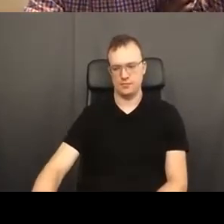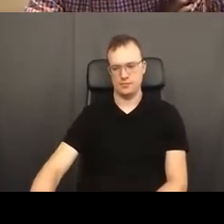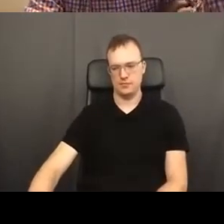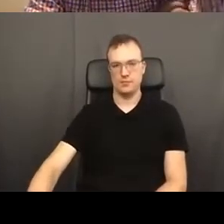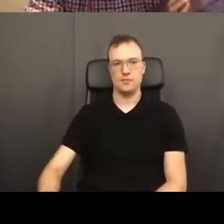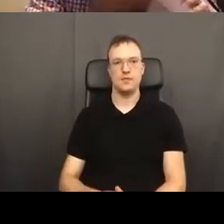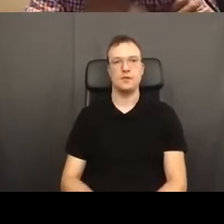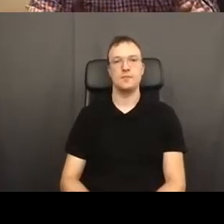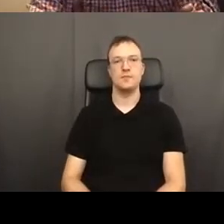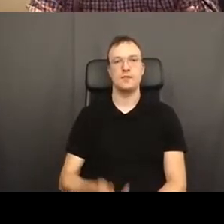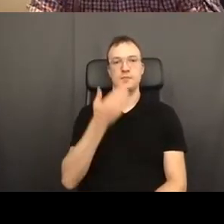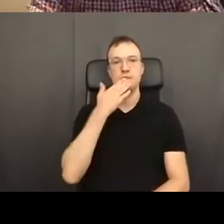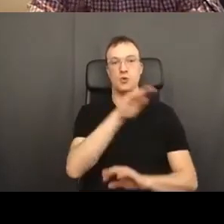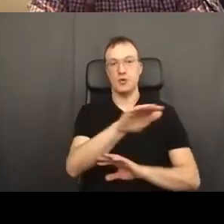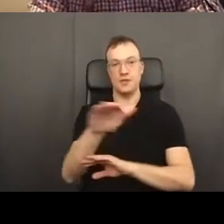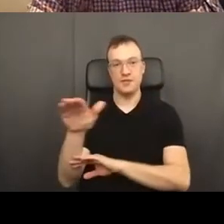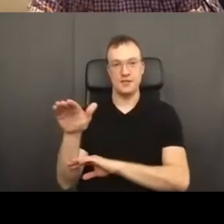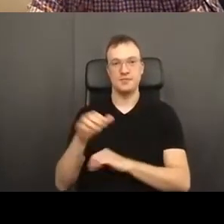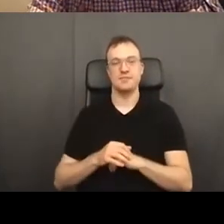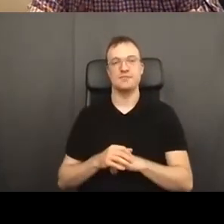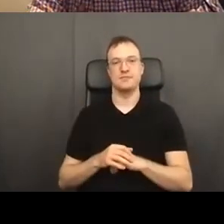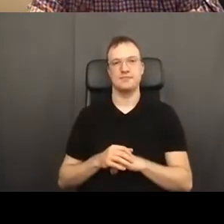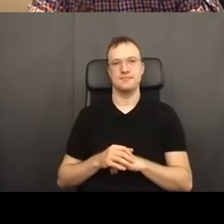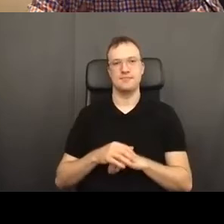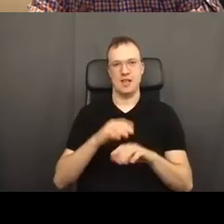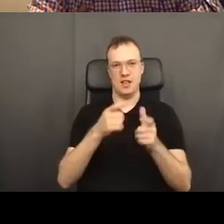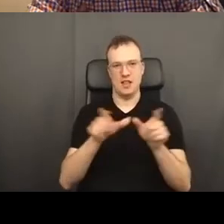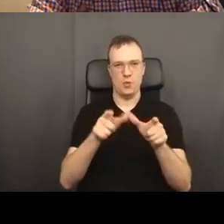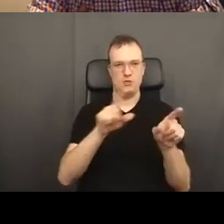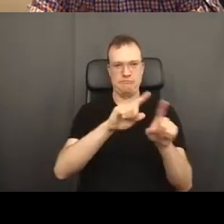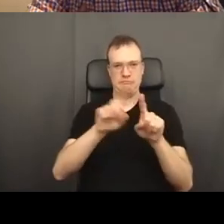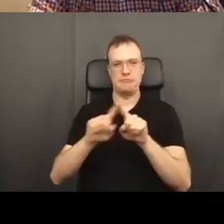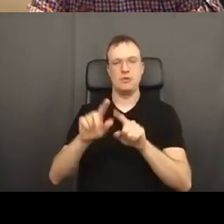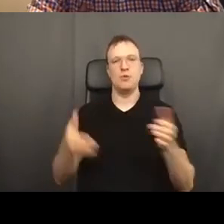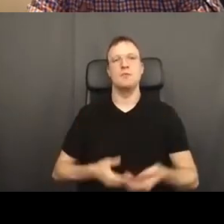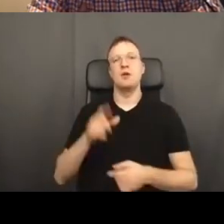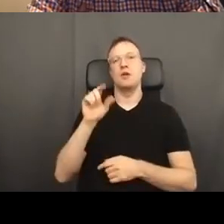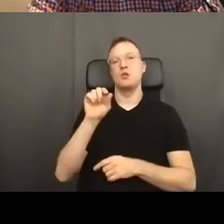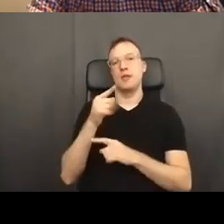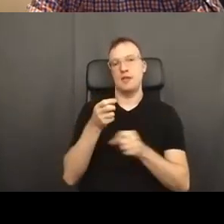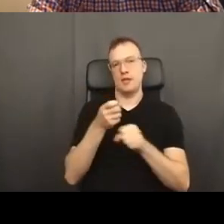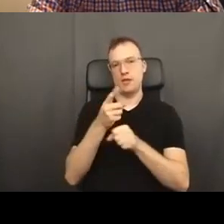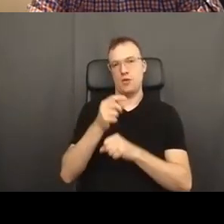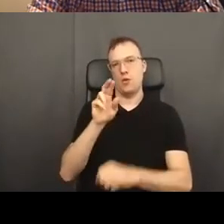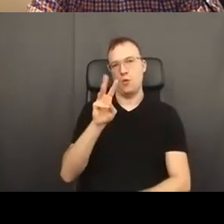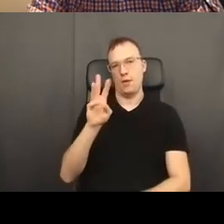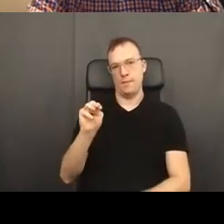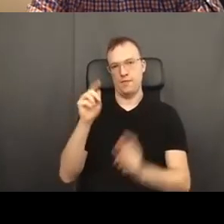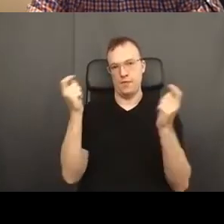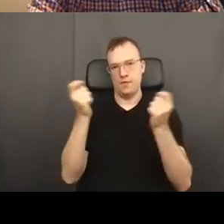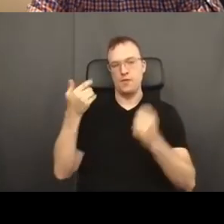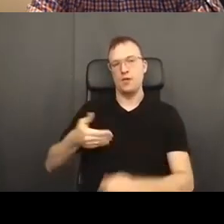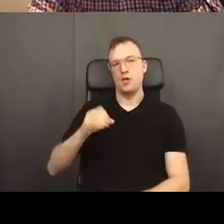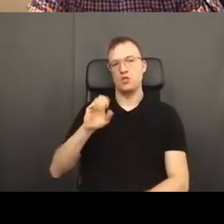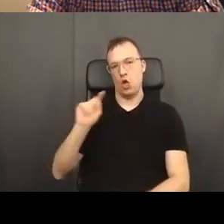Good evening, bonsoir, konnichiwa. Welcome to the 28th Rendezvous with Madness Festival. My name is Scott Miller-Berry. I'm Managing Director